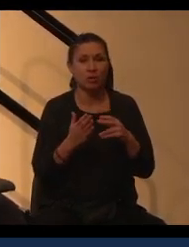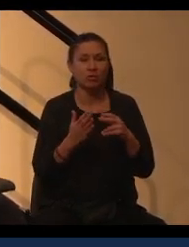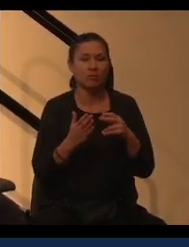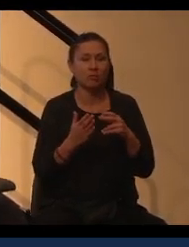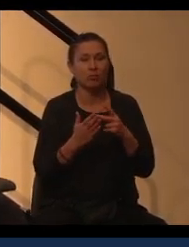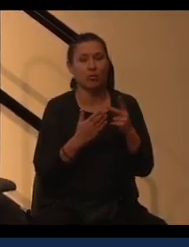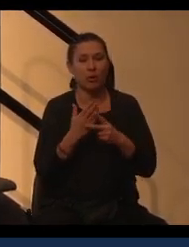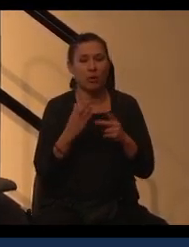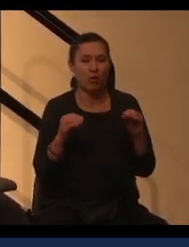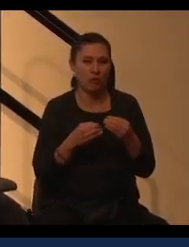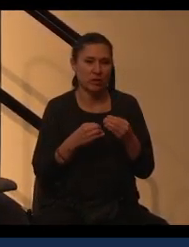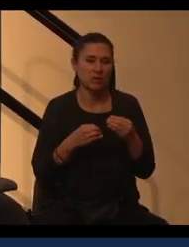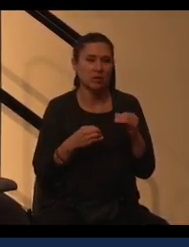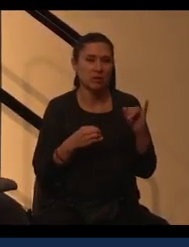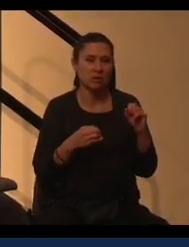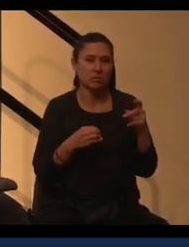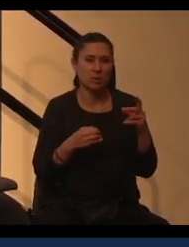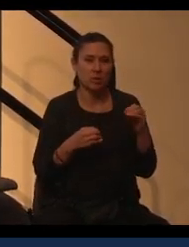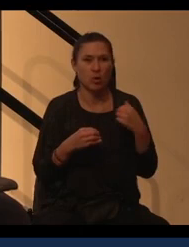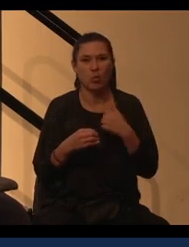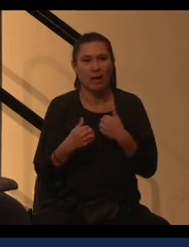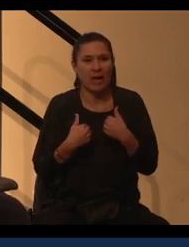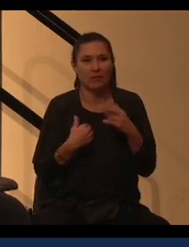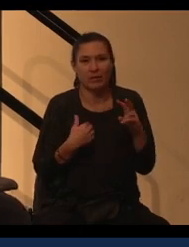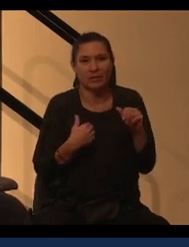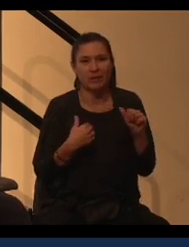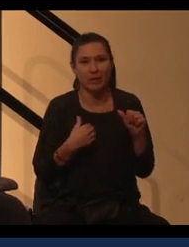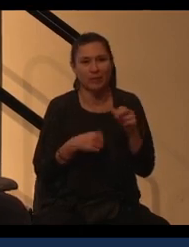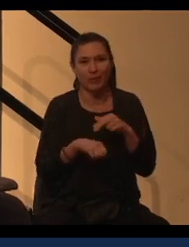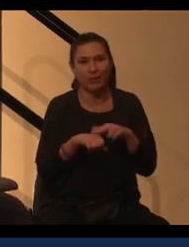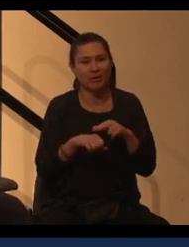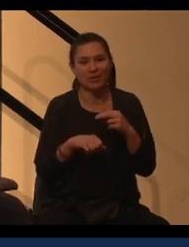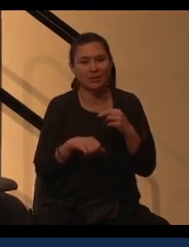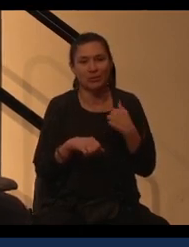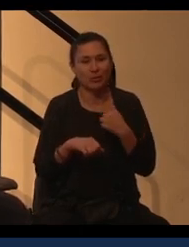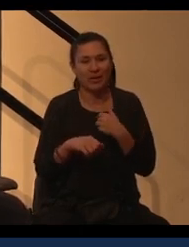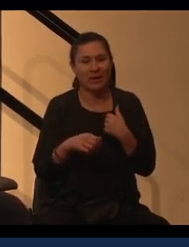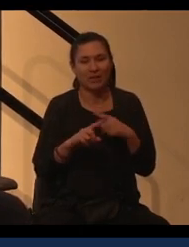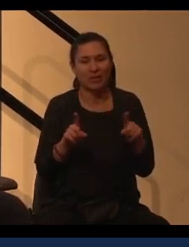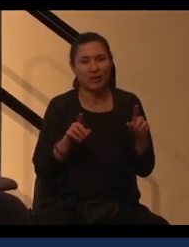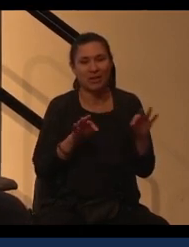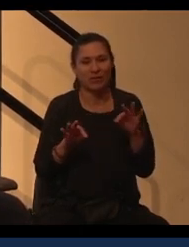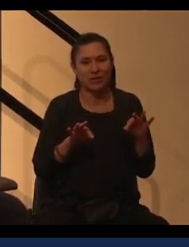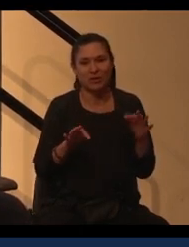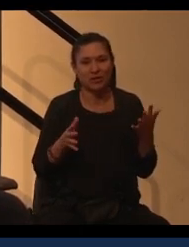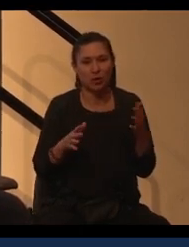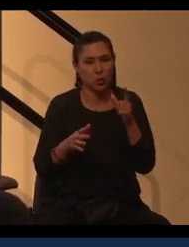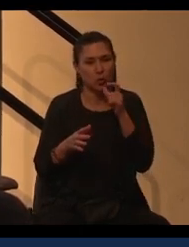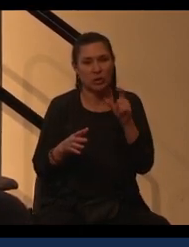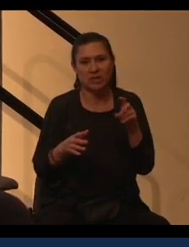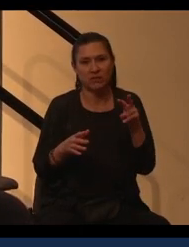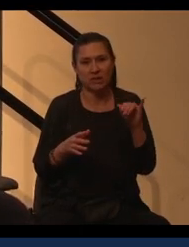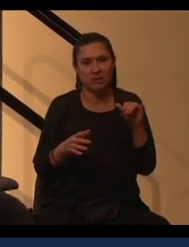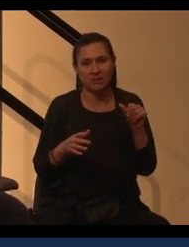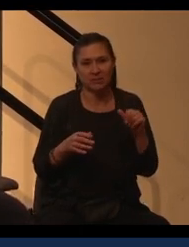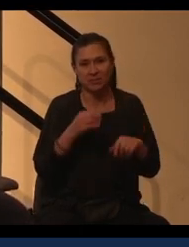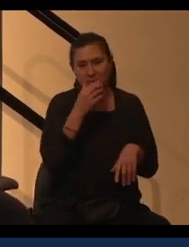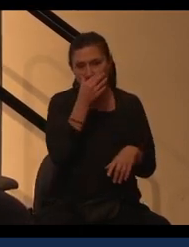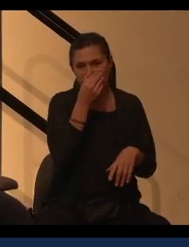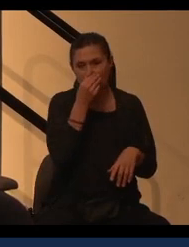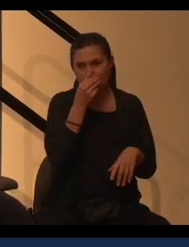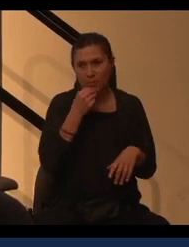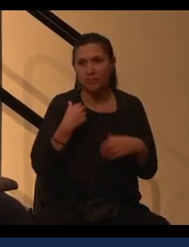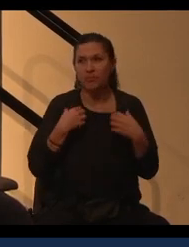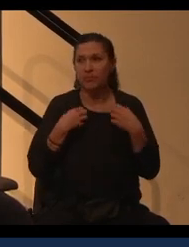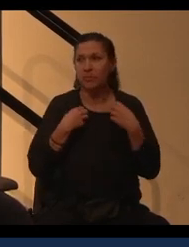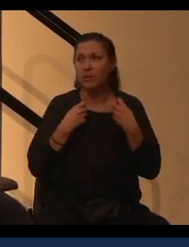Office, we're the visa office. So of course, we're going to use a visa definition. And we use,